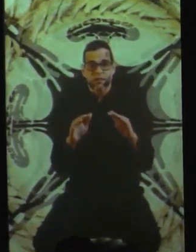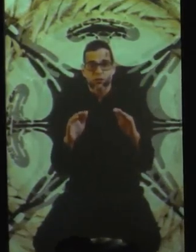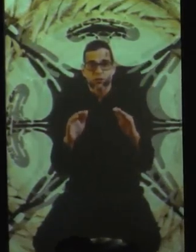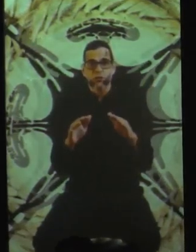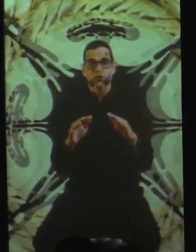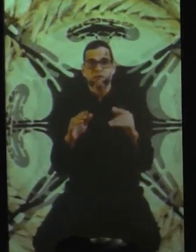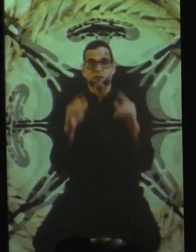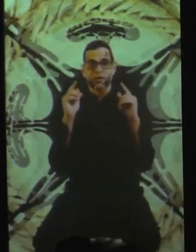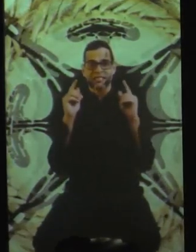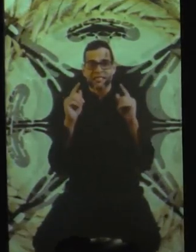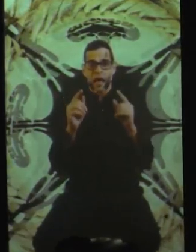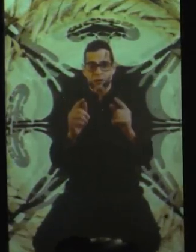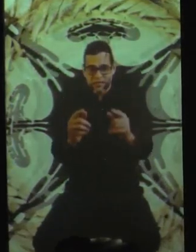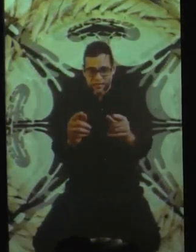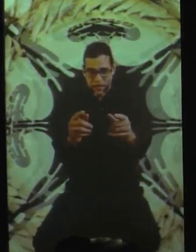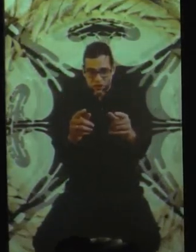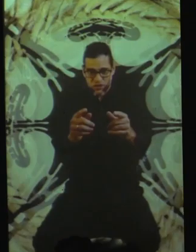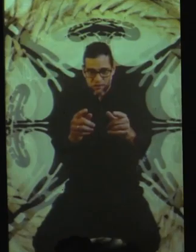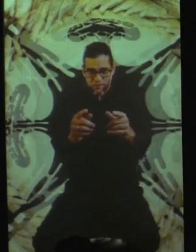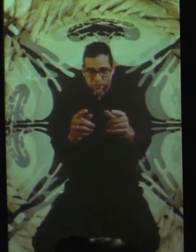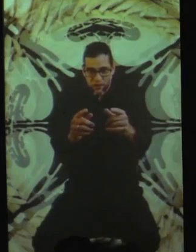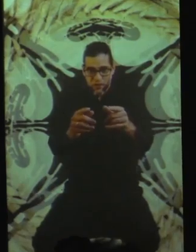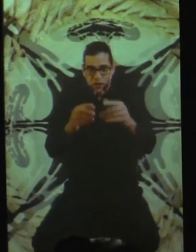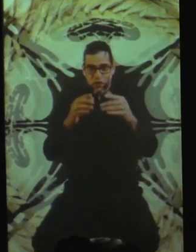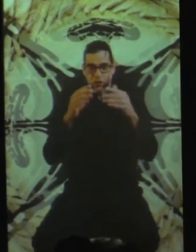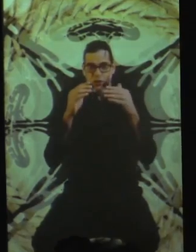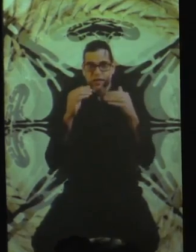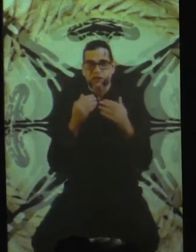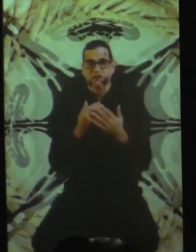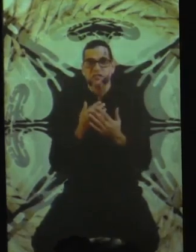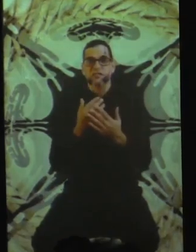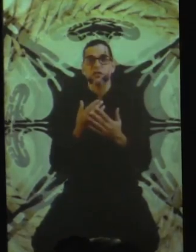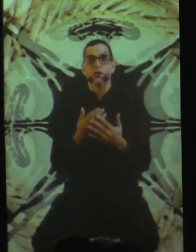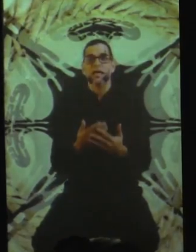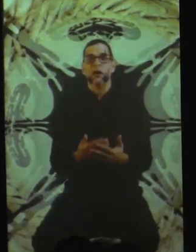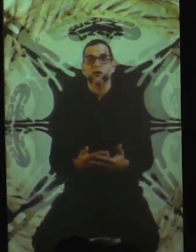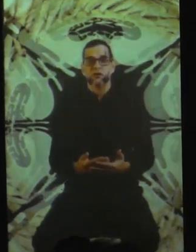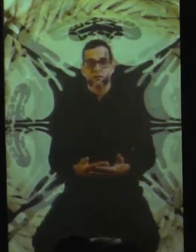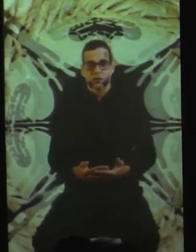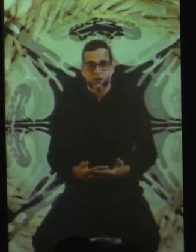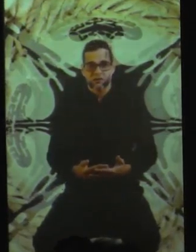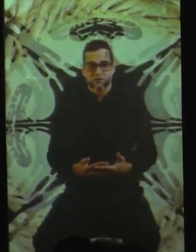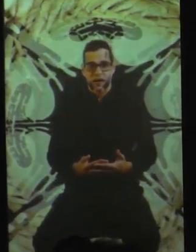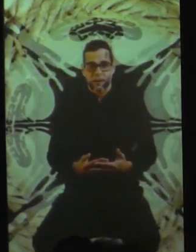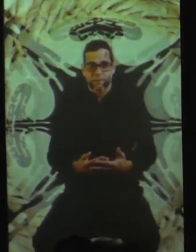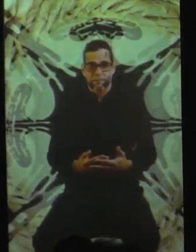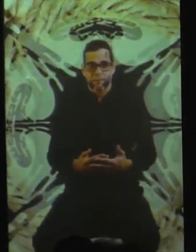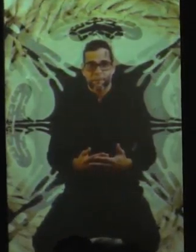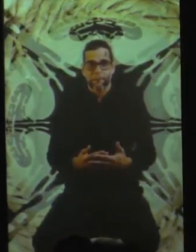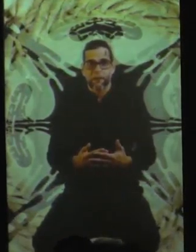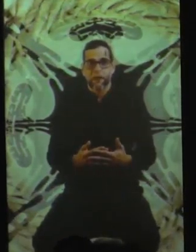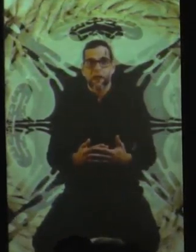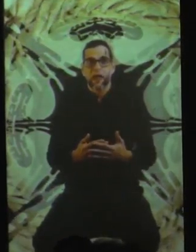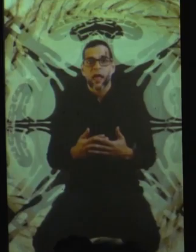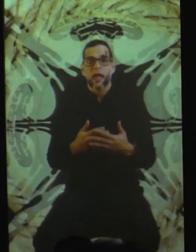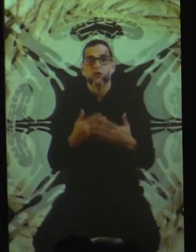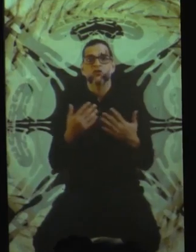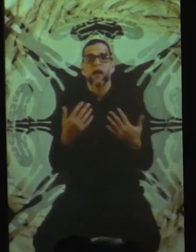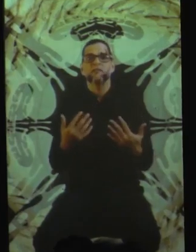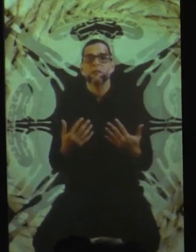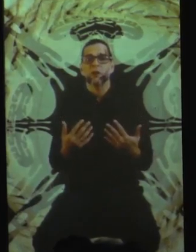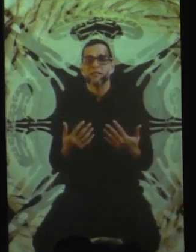moment through your focus, sound, and attention, you can actually slow down your experience of time. And